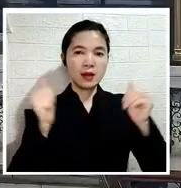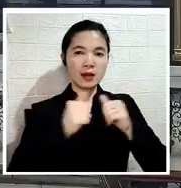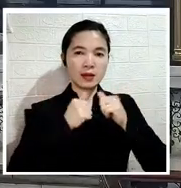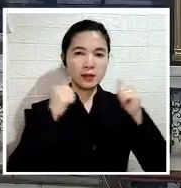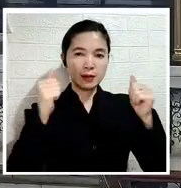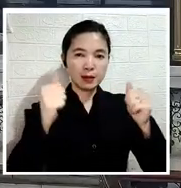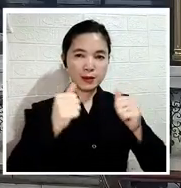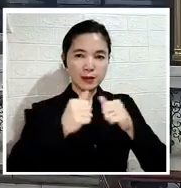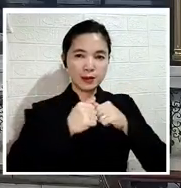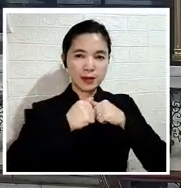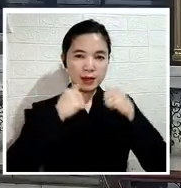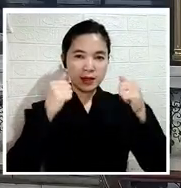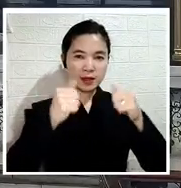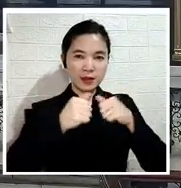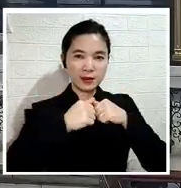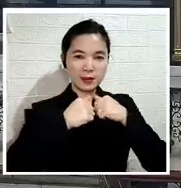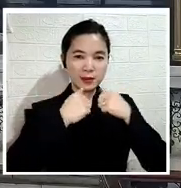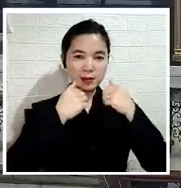Alleluia,